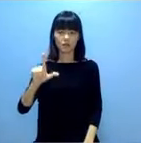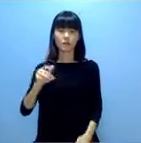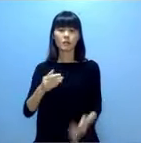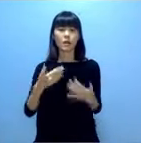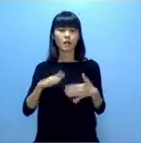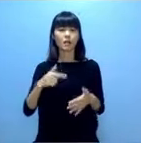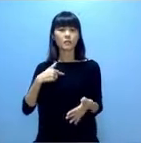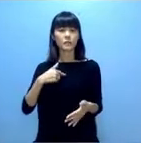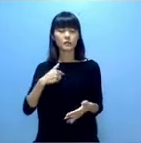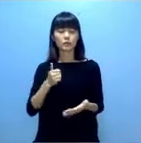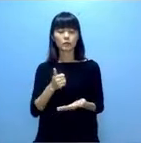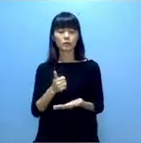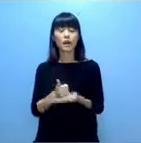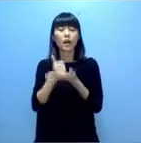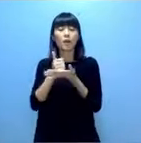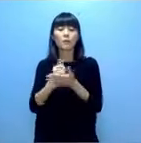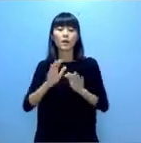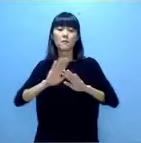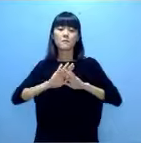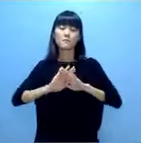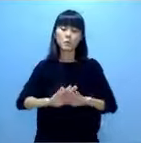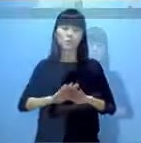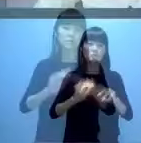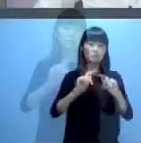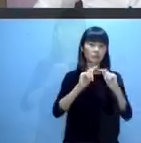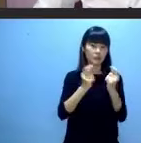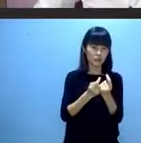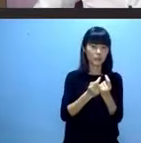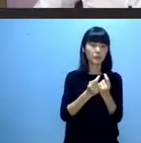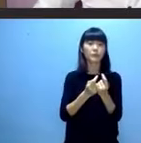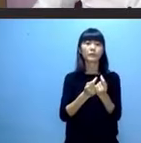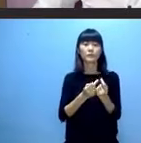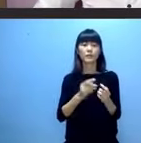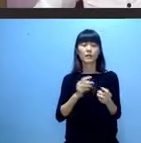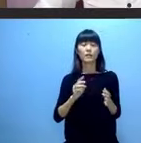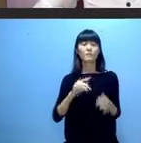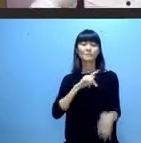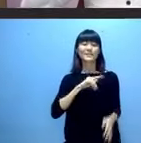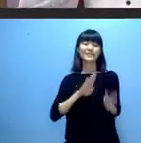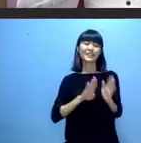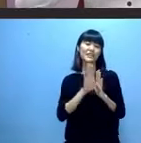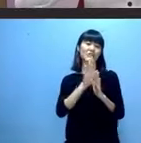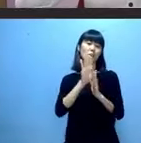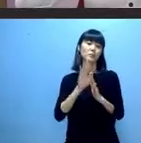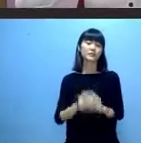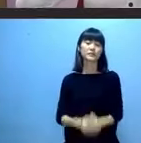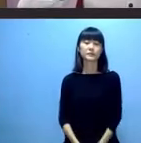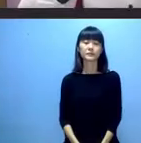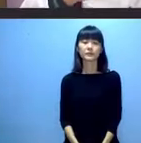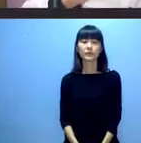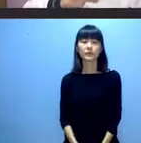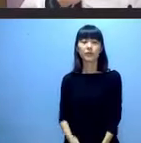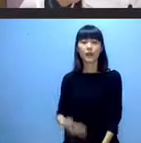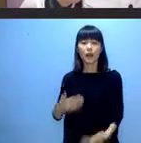push my team in terms of their personal development a little bit more. Okay,